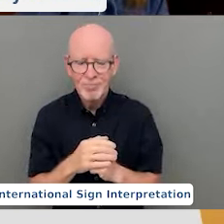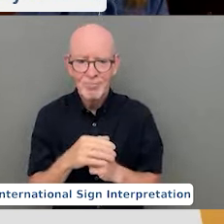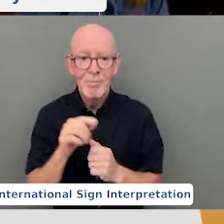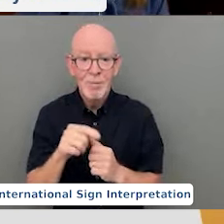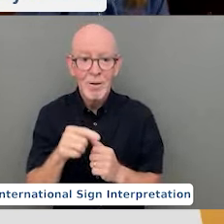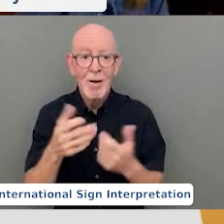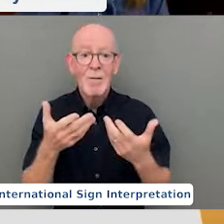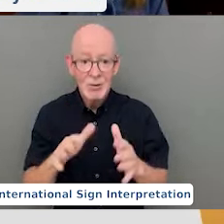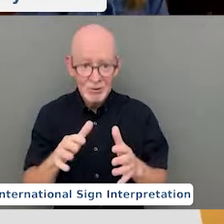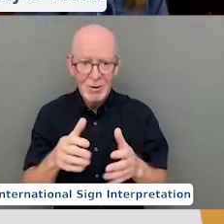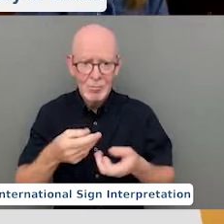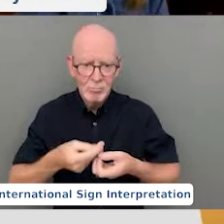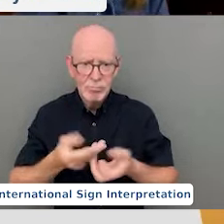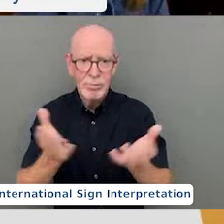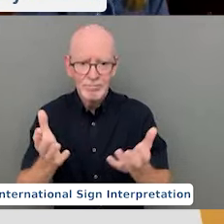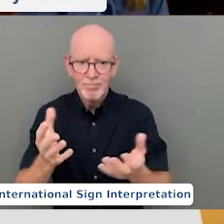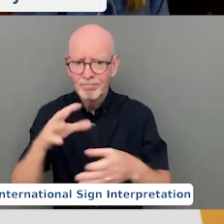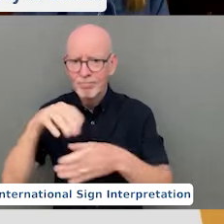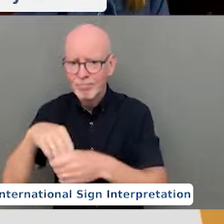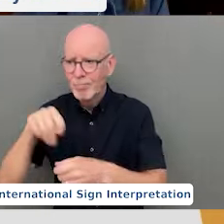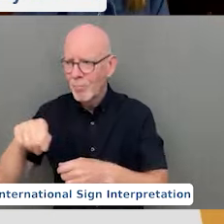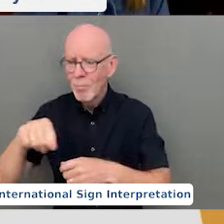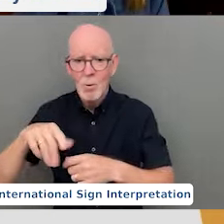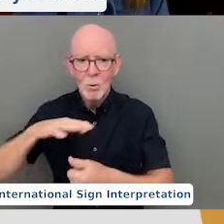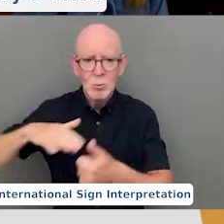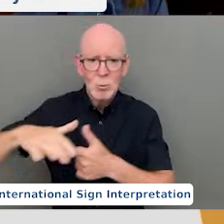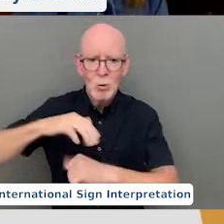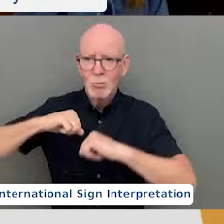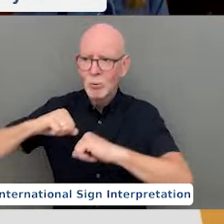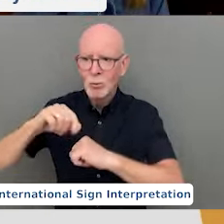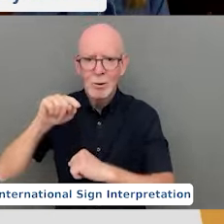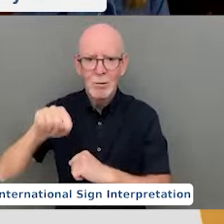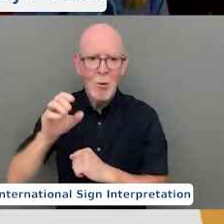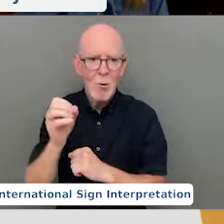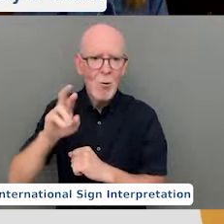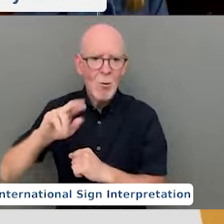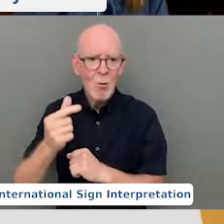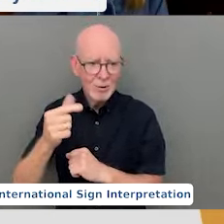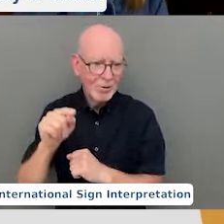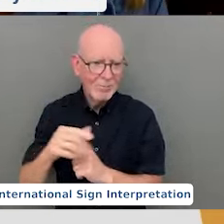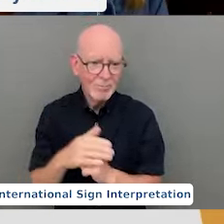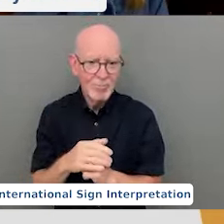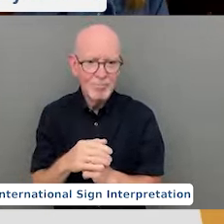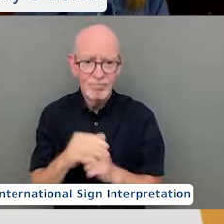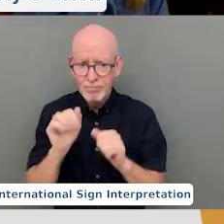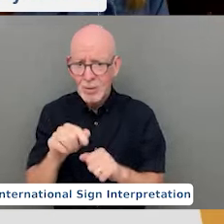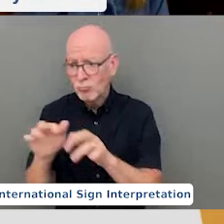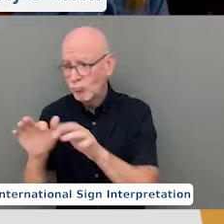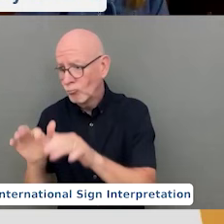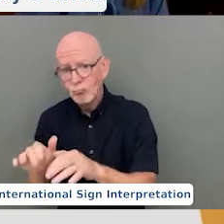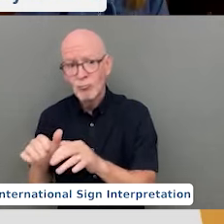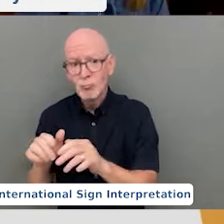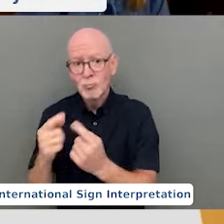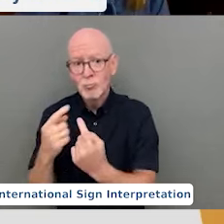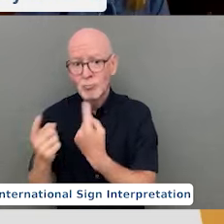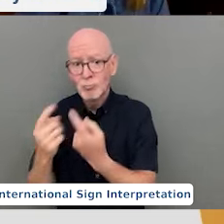website after the event. Please use the chat box to introduce yourself, and if you have any useful links to share, then you can